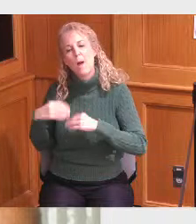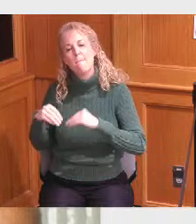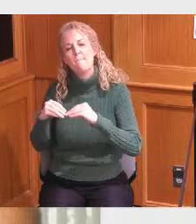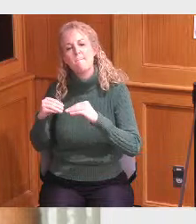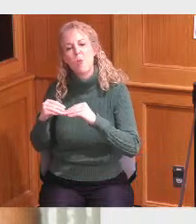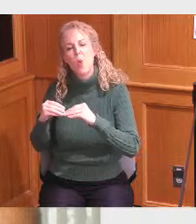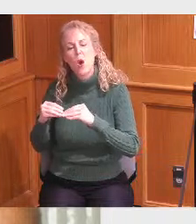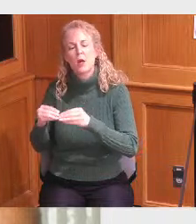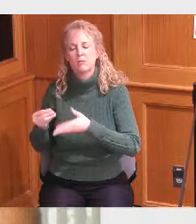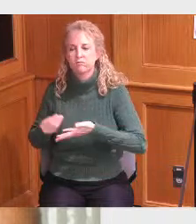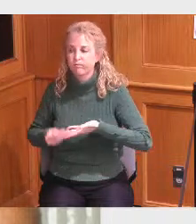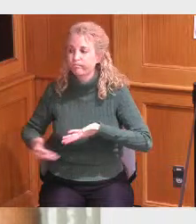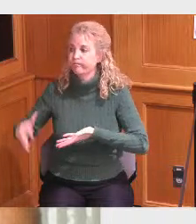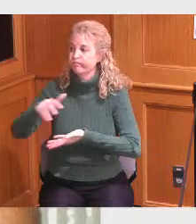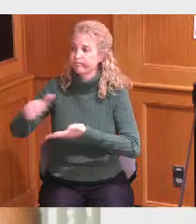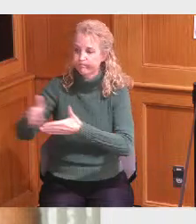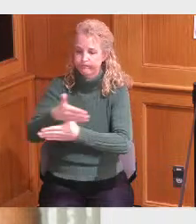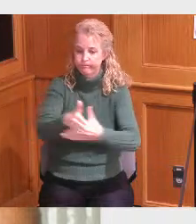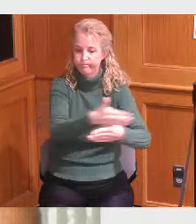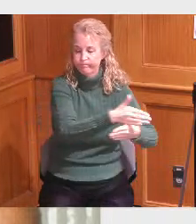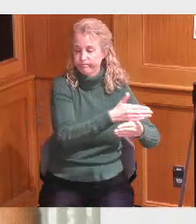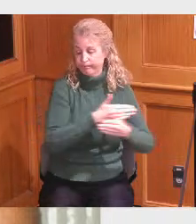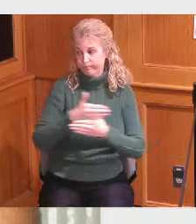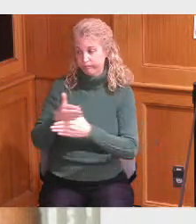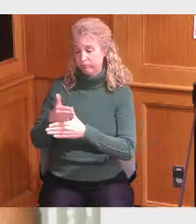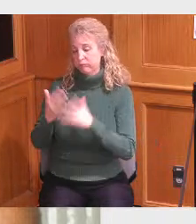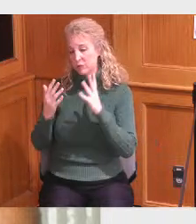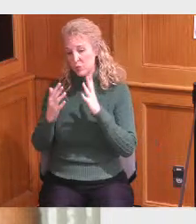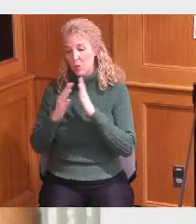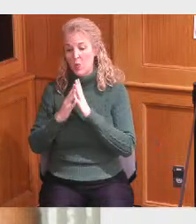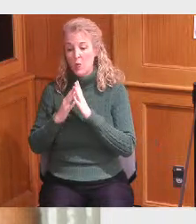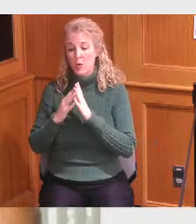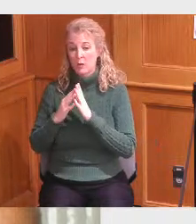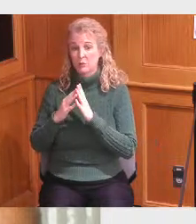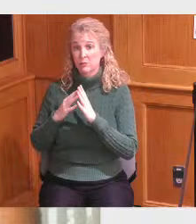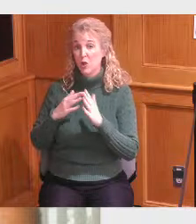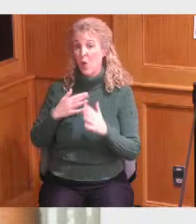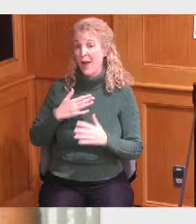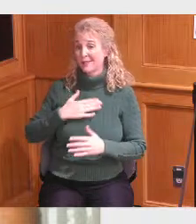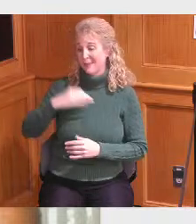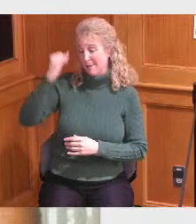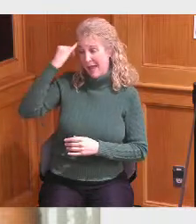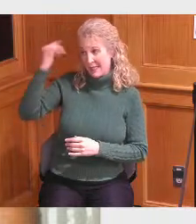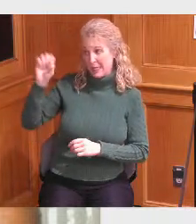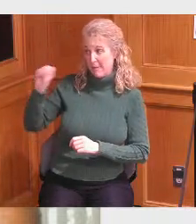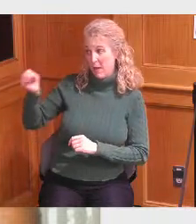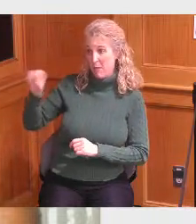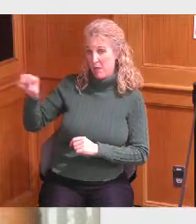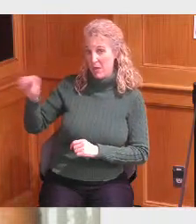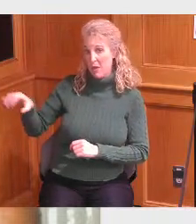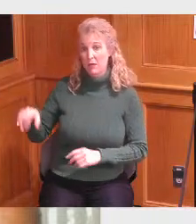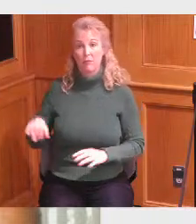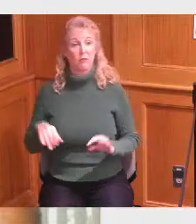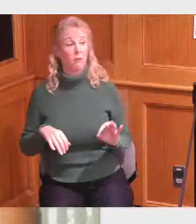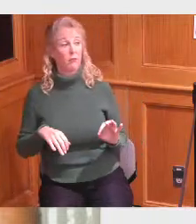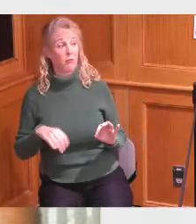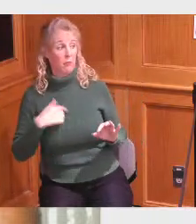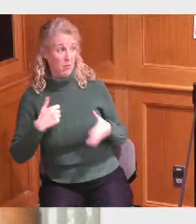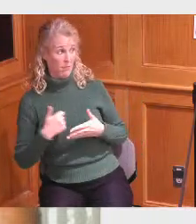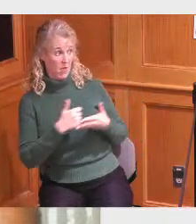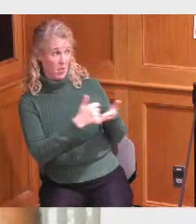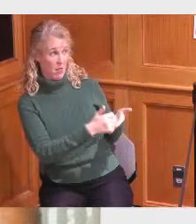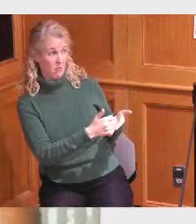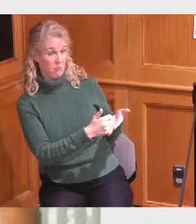to widen the net with this thing. And I told him about my idea, and he said, well, can I help